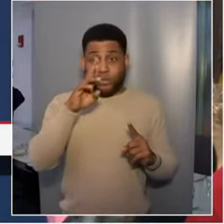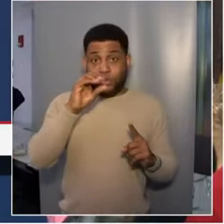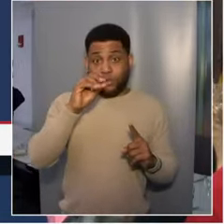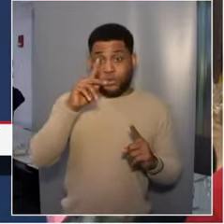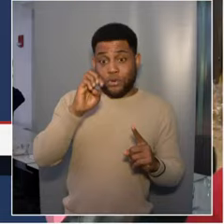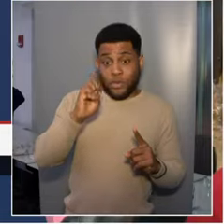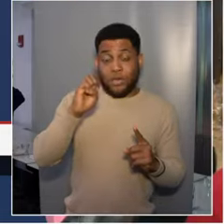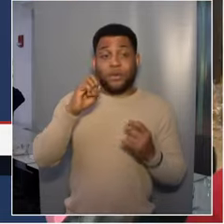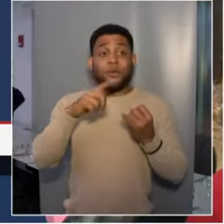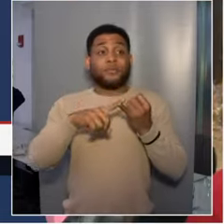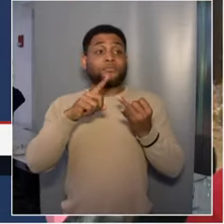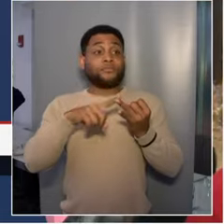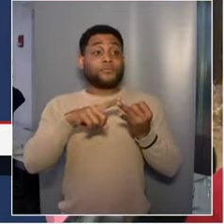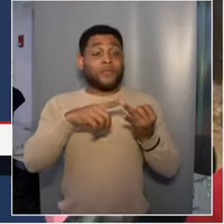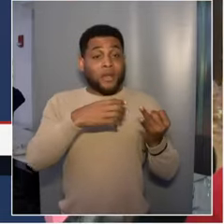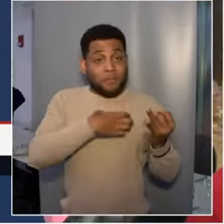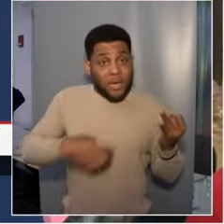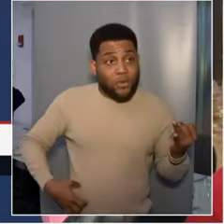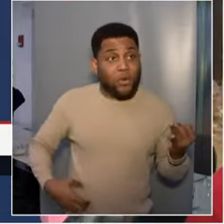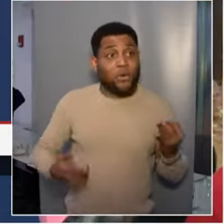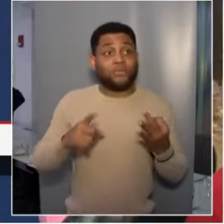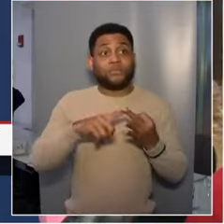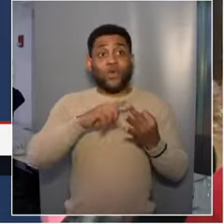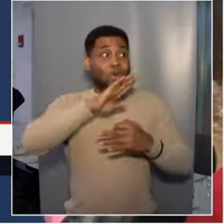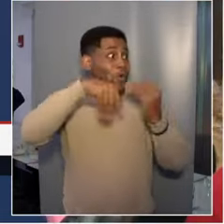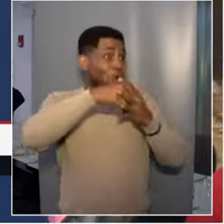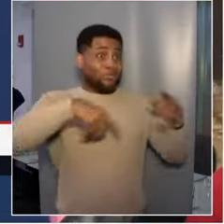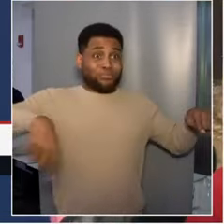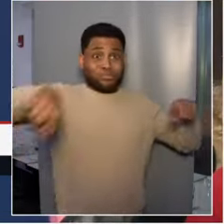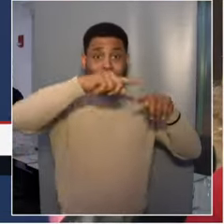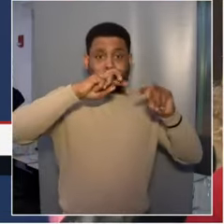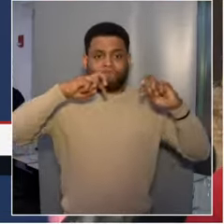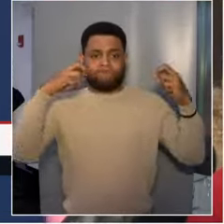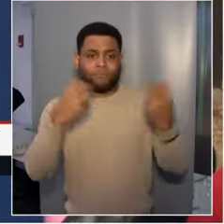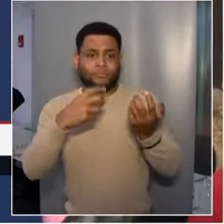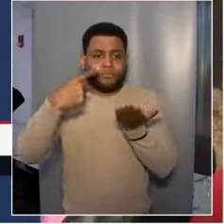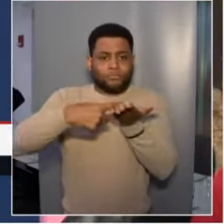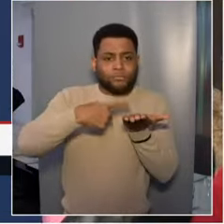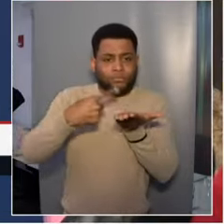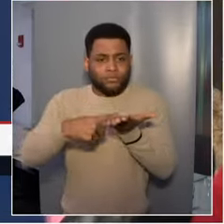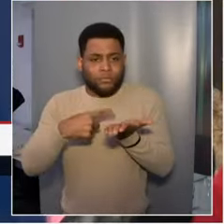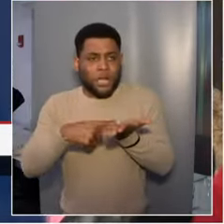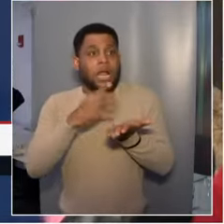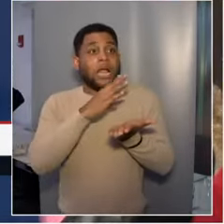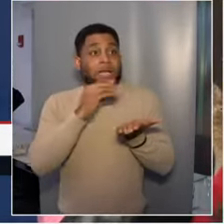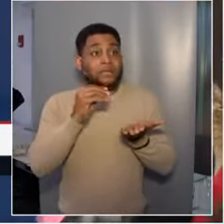quickly around the beginning of the year, and those laws just passed. And so...